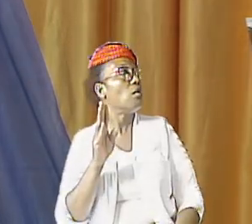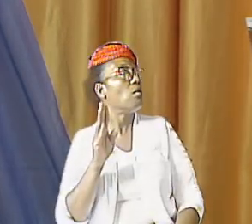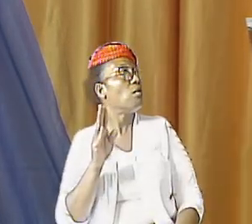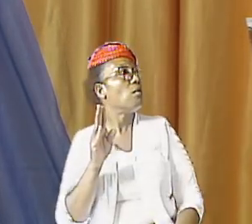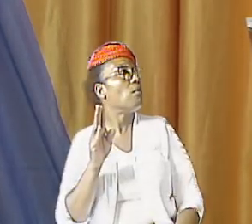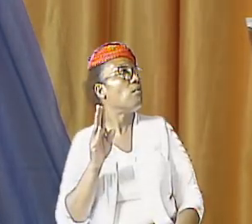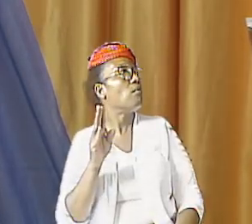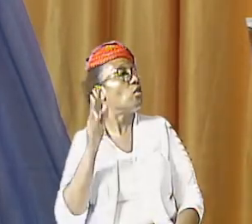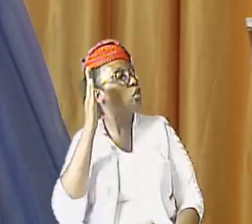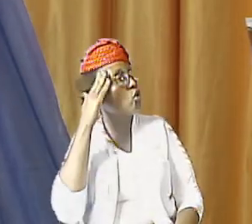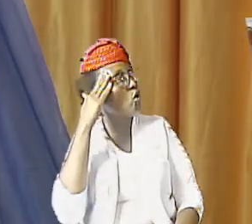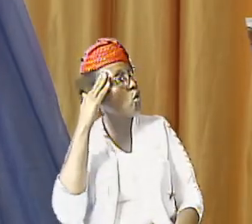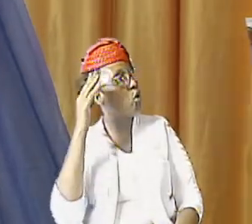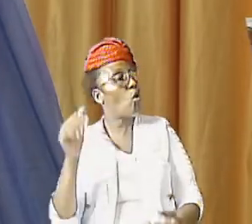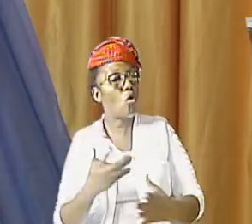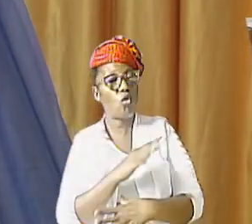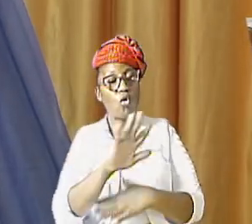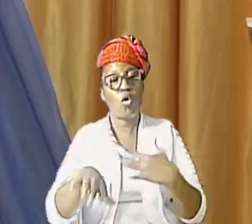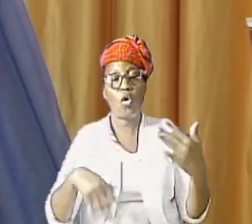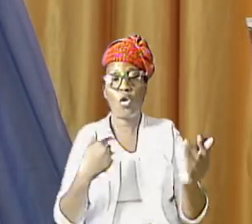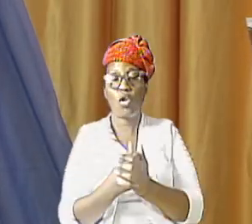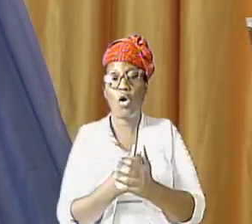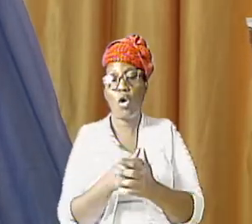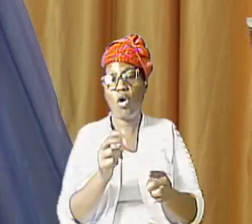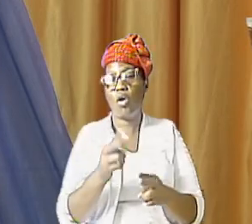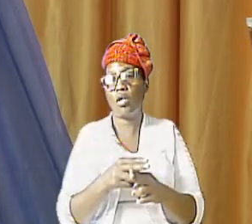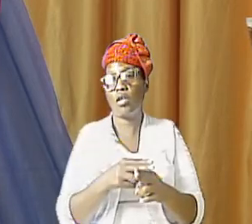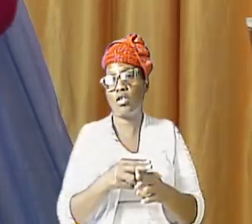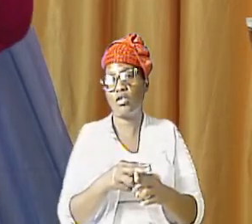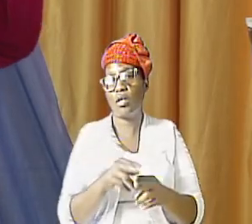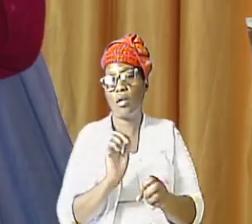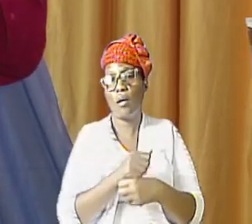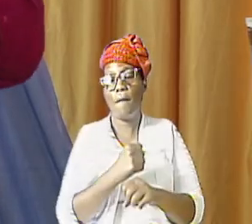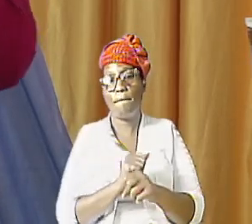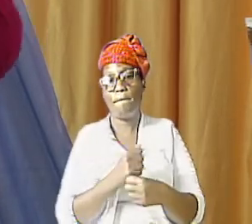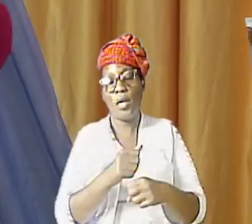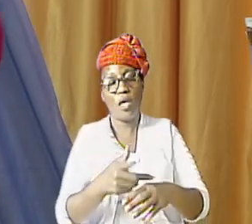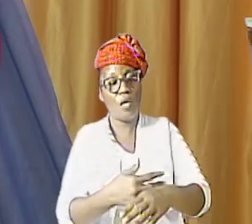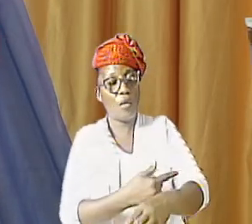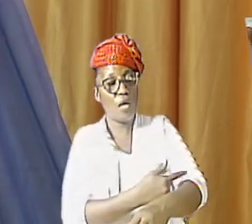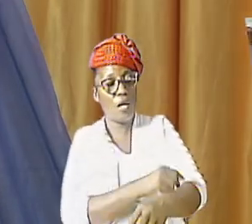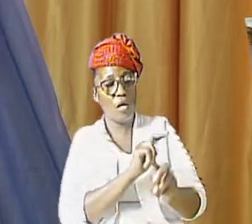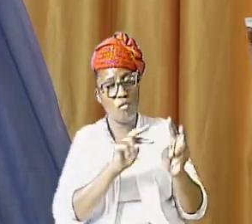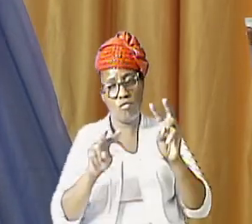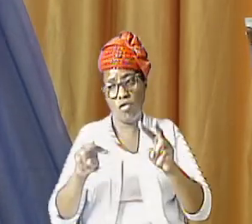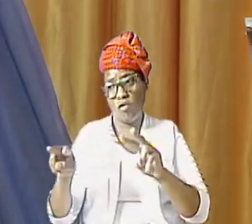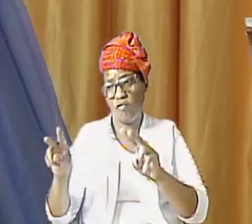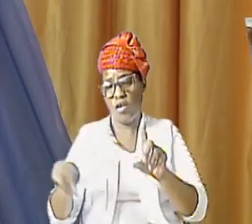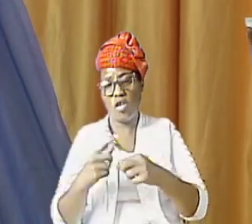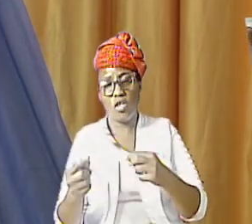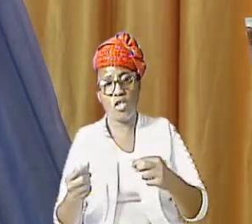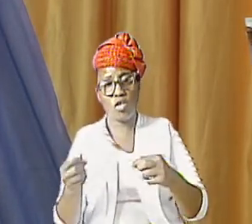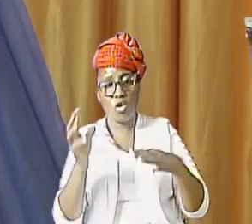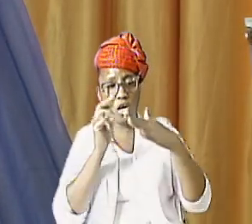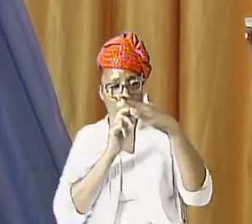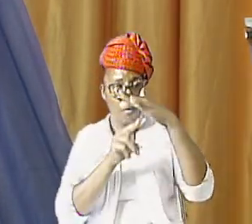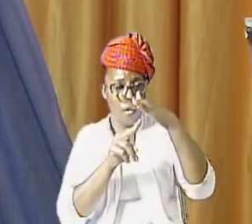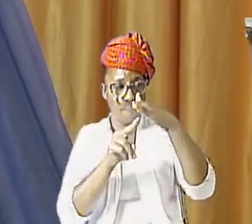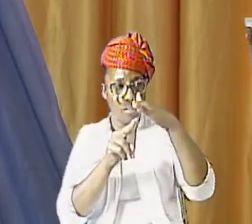hearken." And throughout history, men have long looked for this great